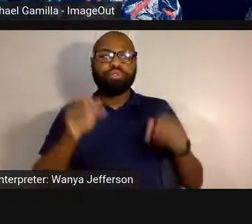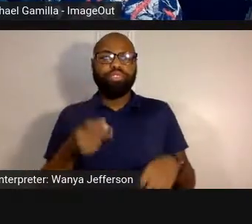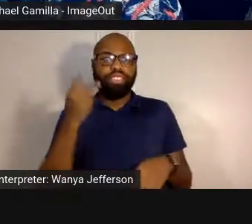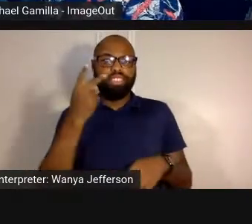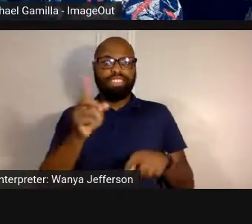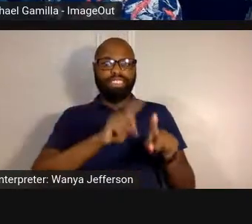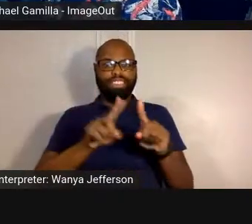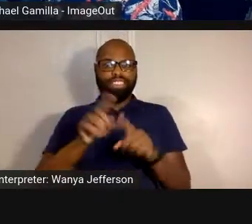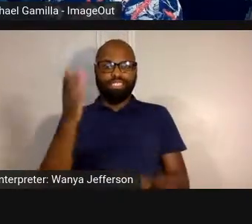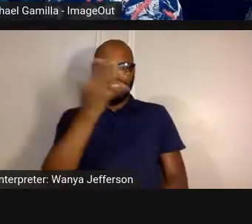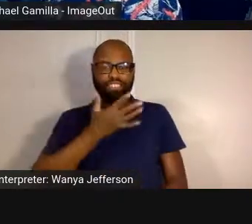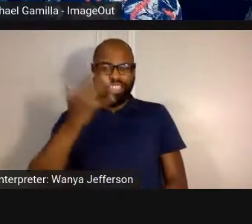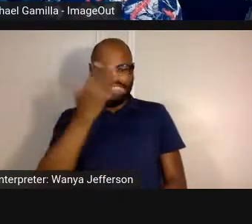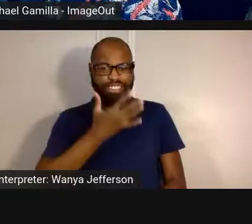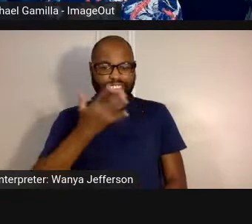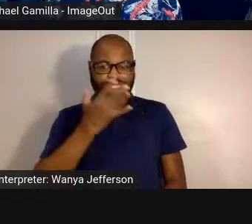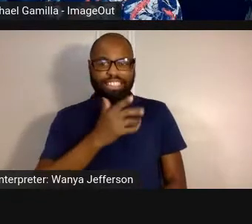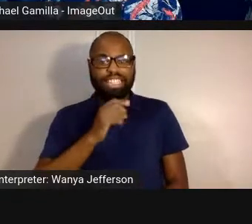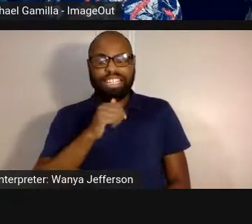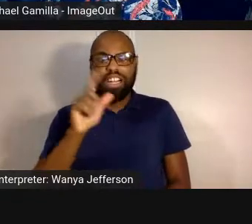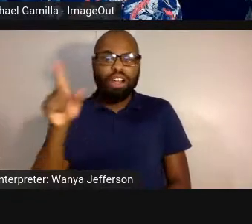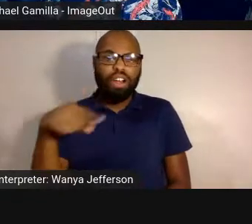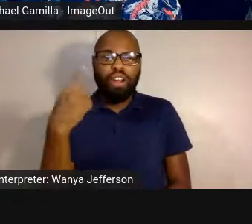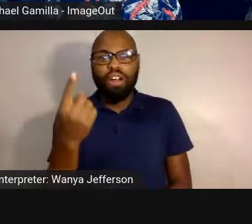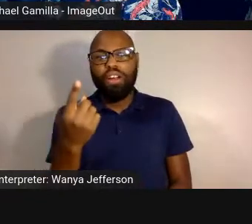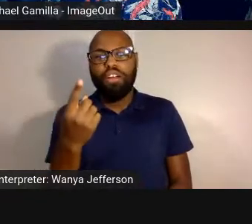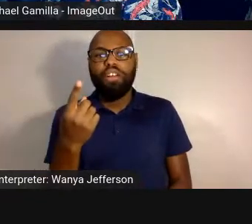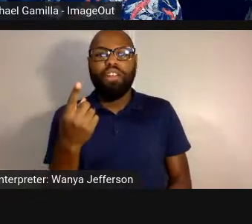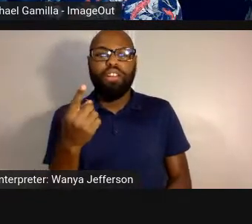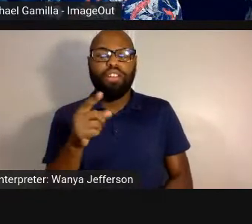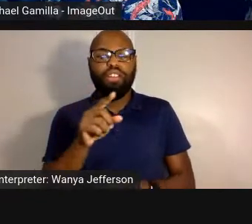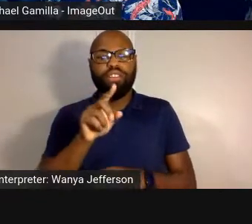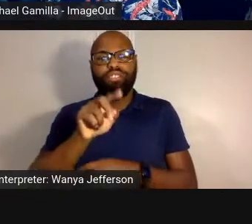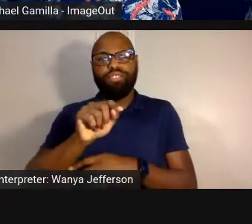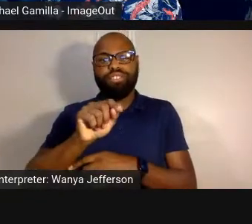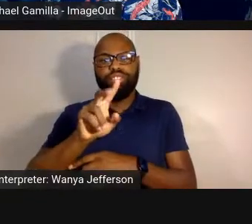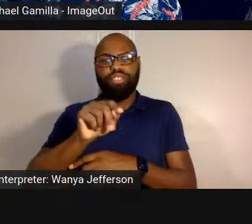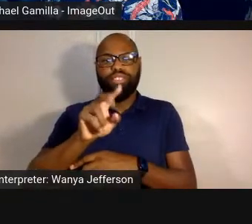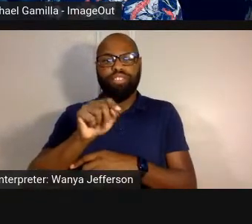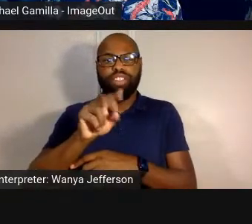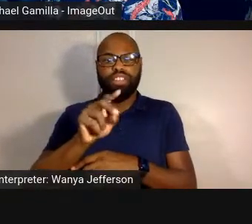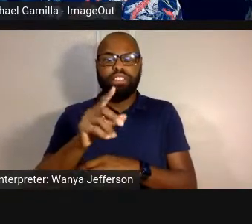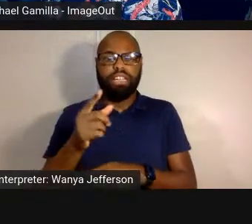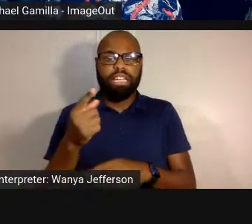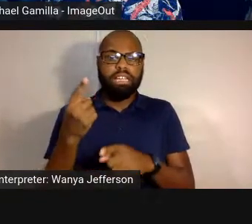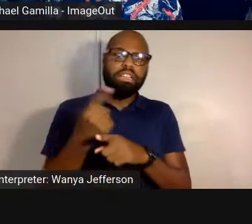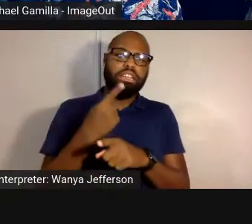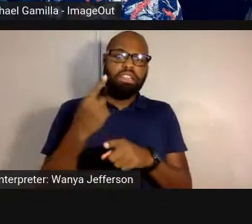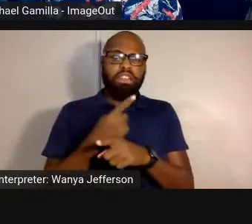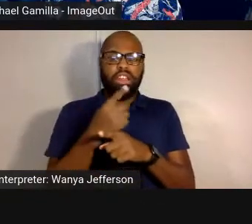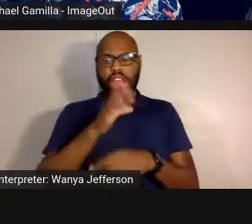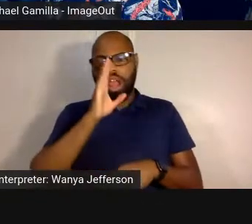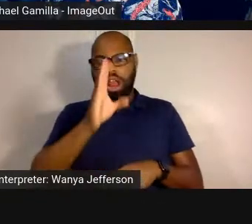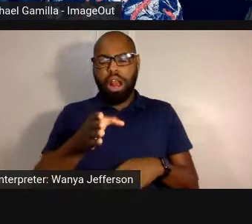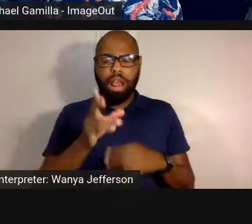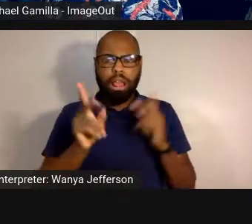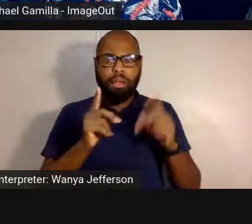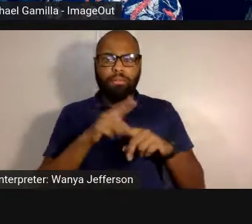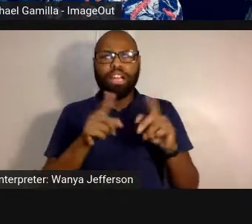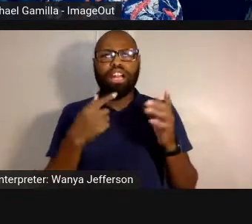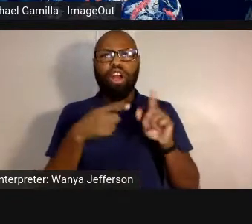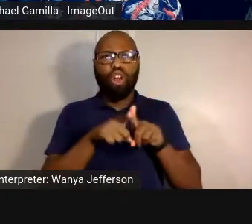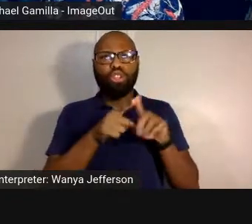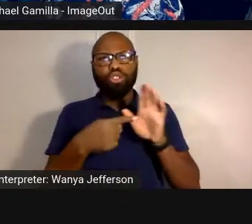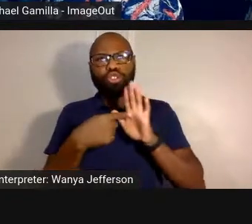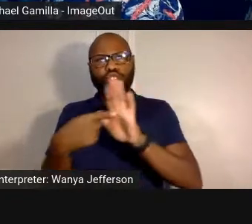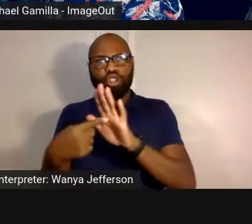faces, not only in the open television showing our movie, you know, in the real life.